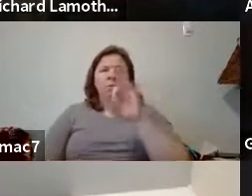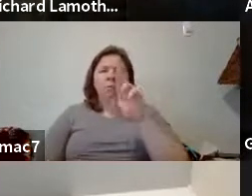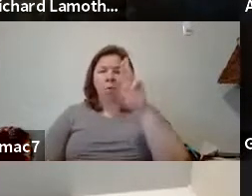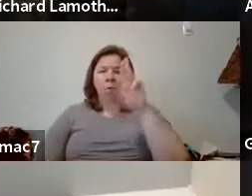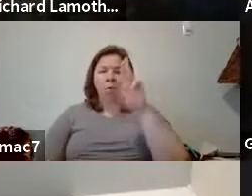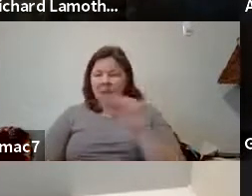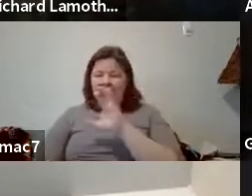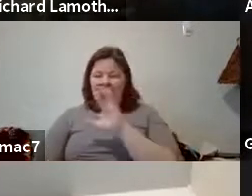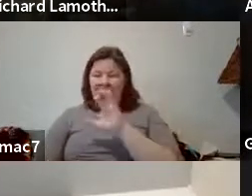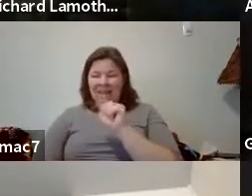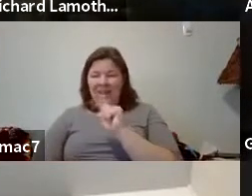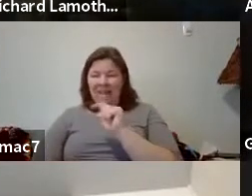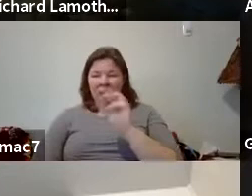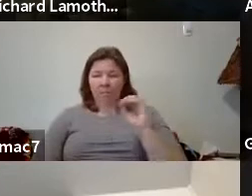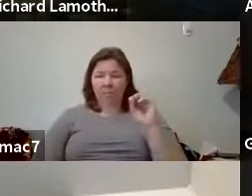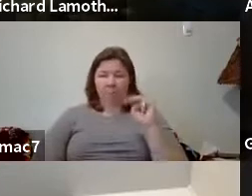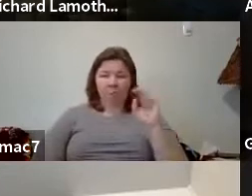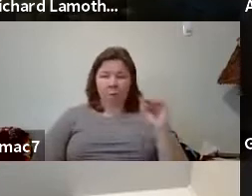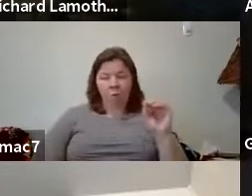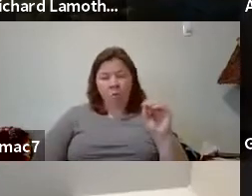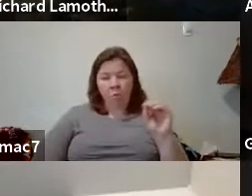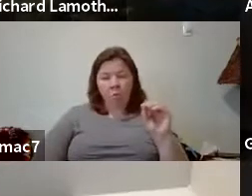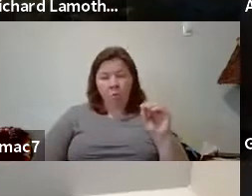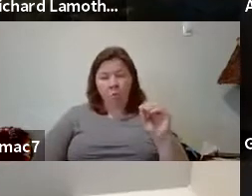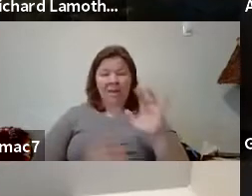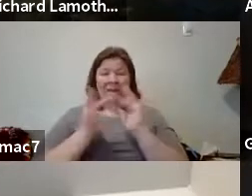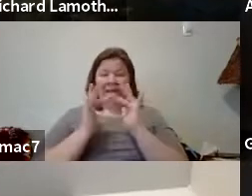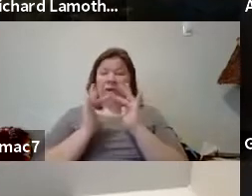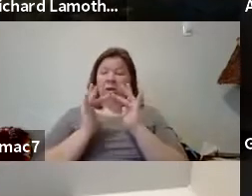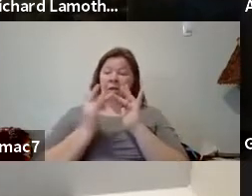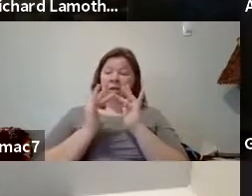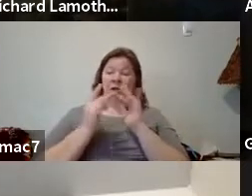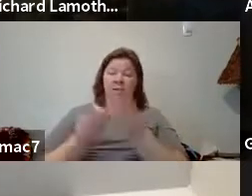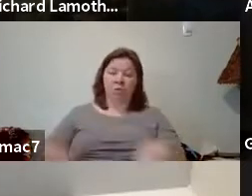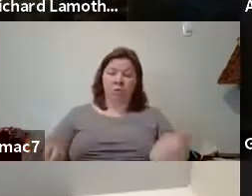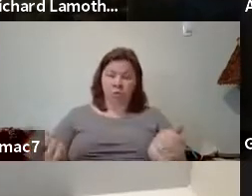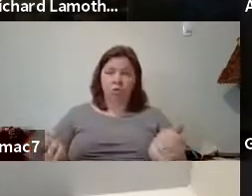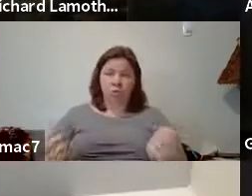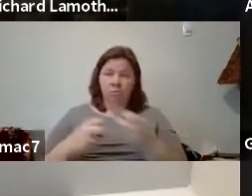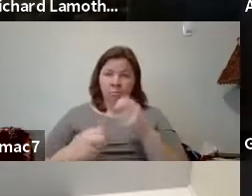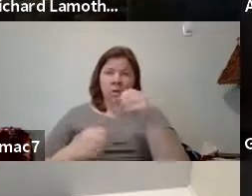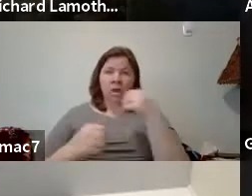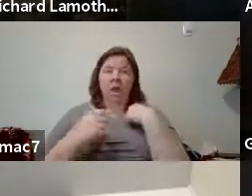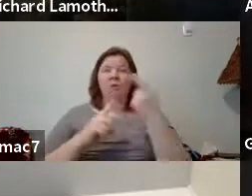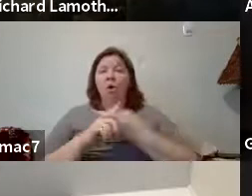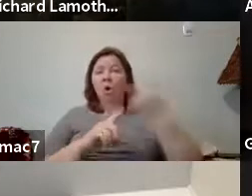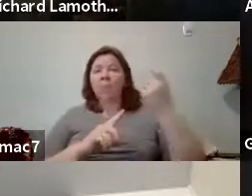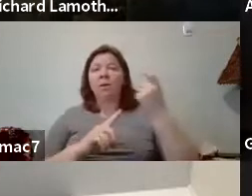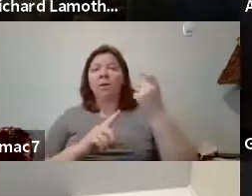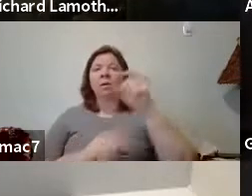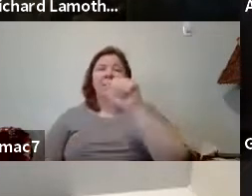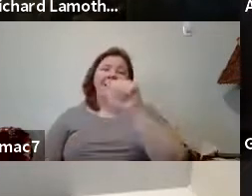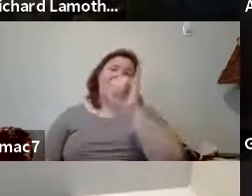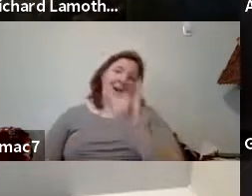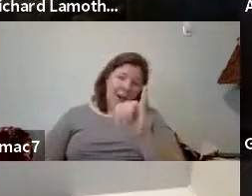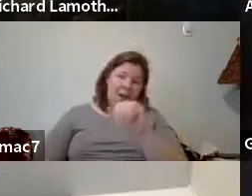means, complete automated systems, total internet solution that gives us automated with artificial